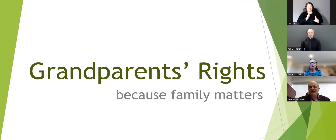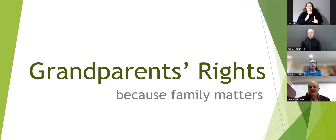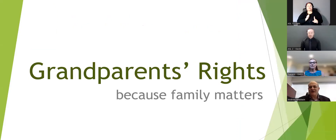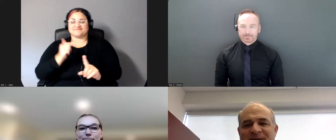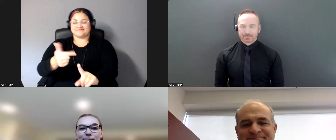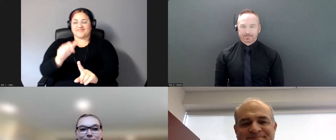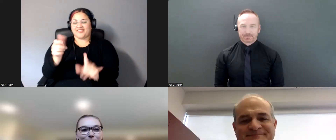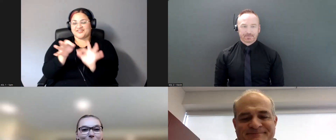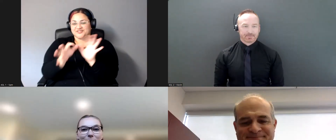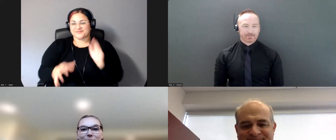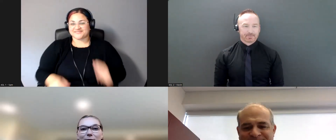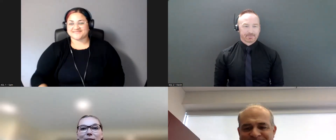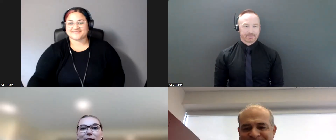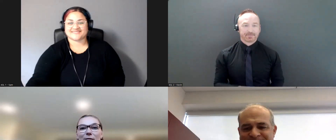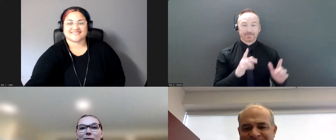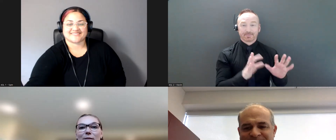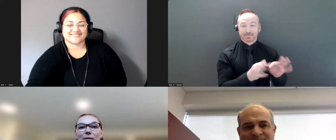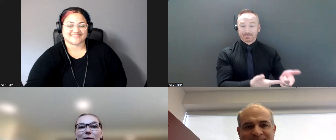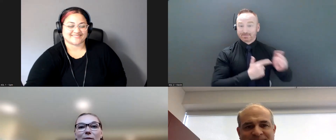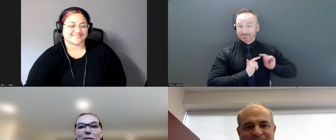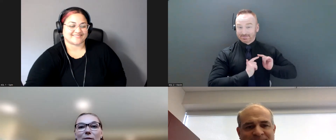Thank you for having me.